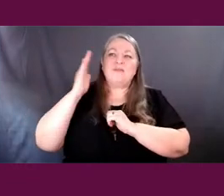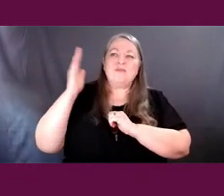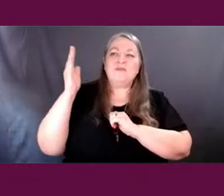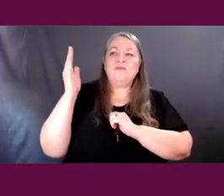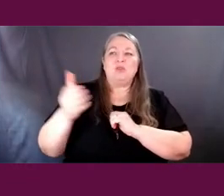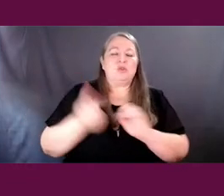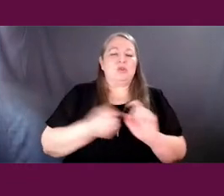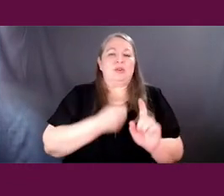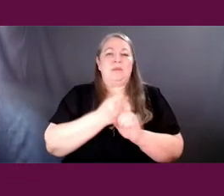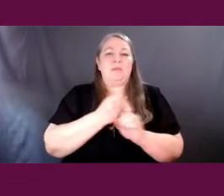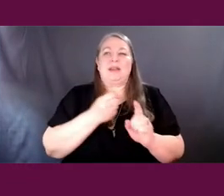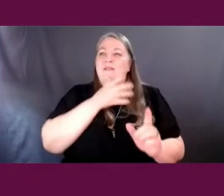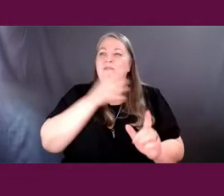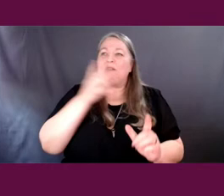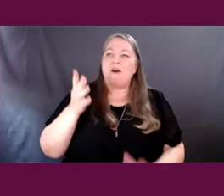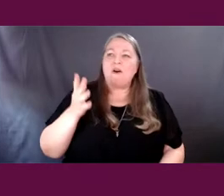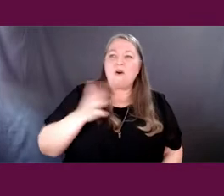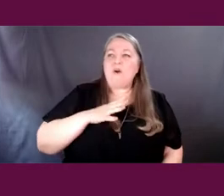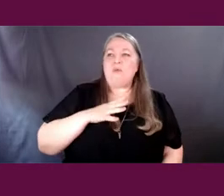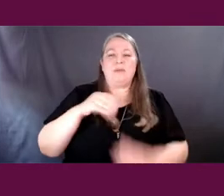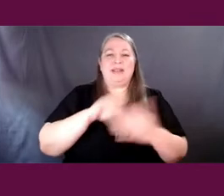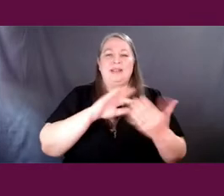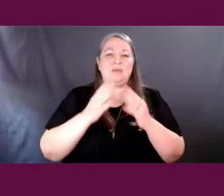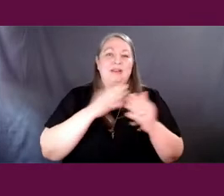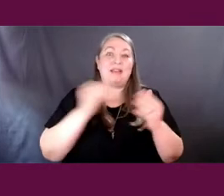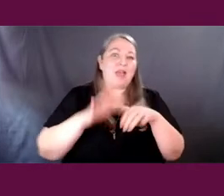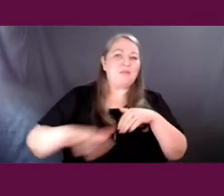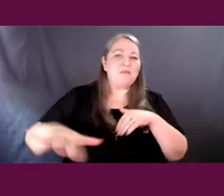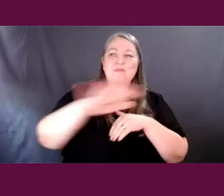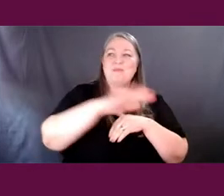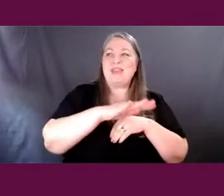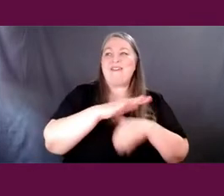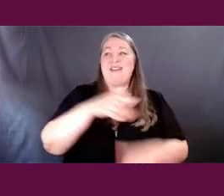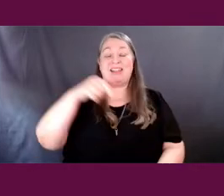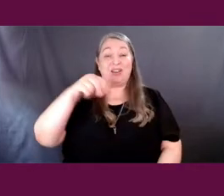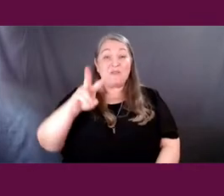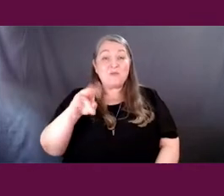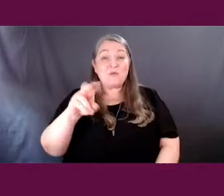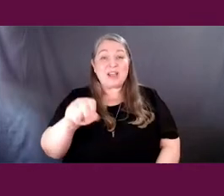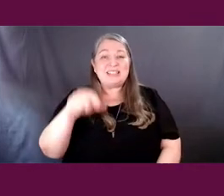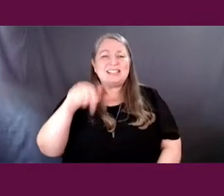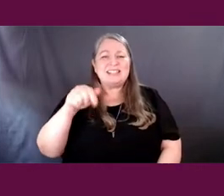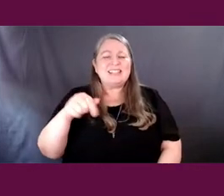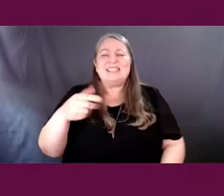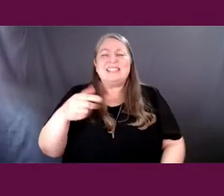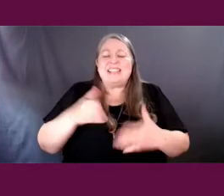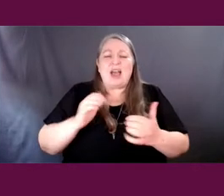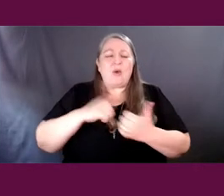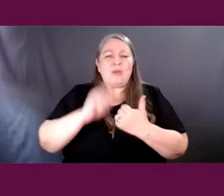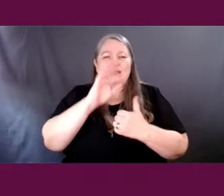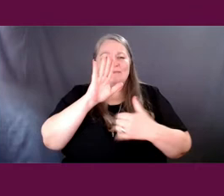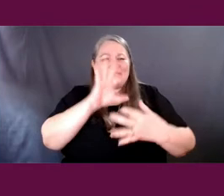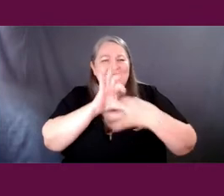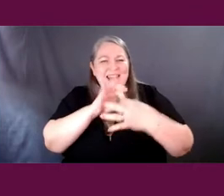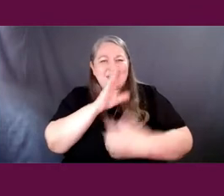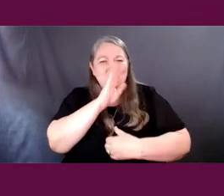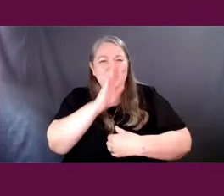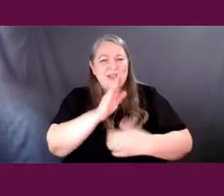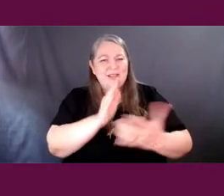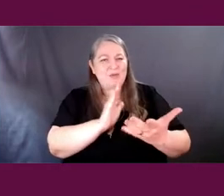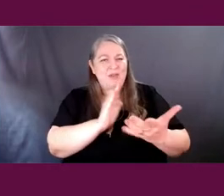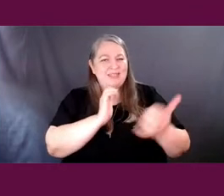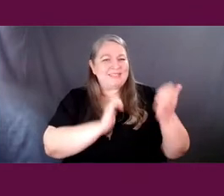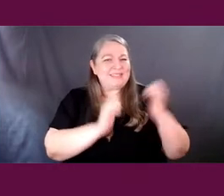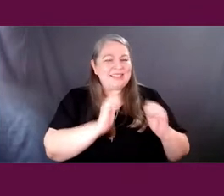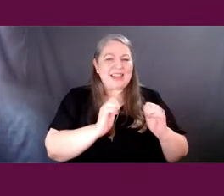beyond. Voices is an event series Amazon Studio uses to connect directly with talent, customers, and the community